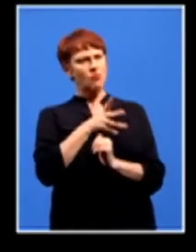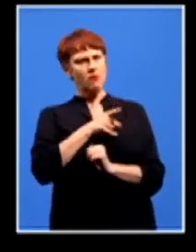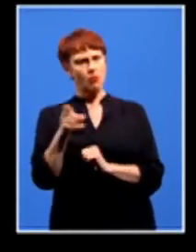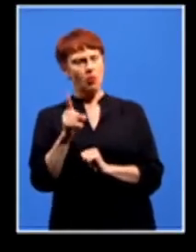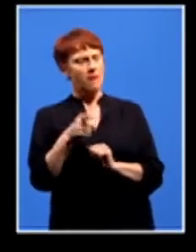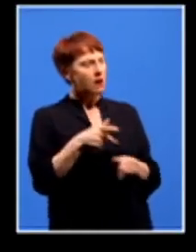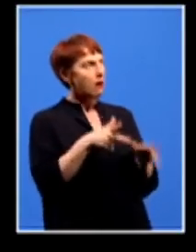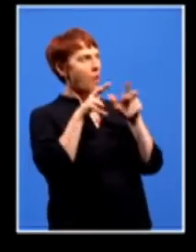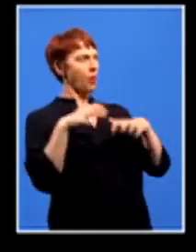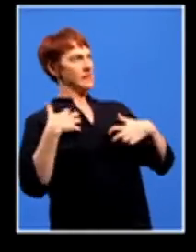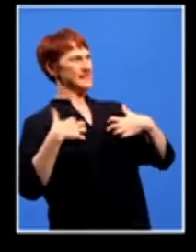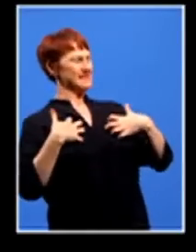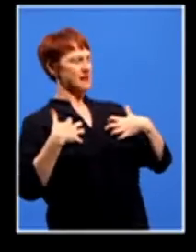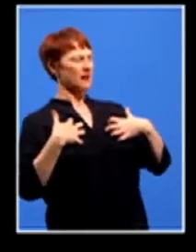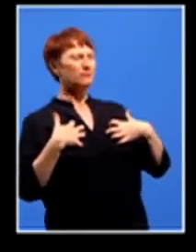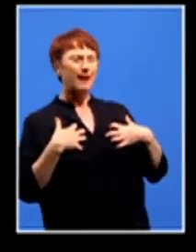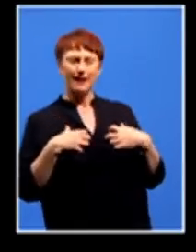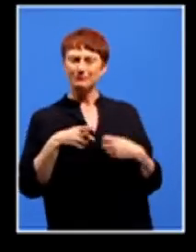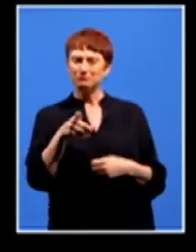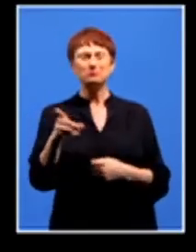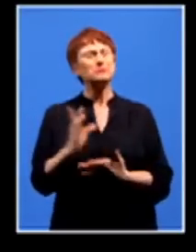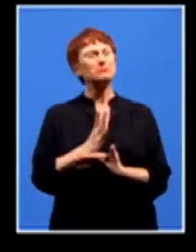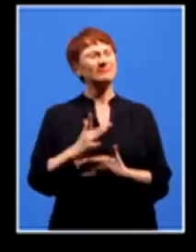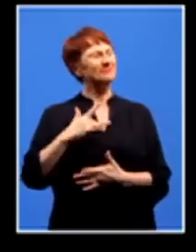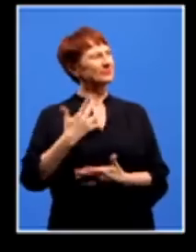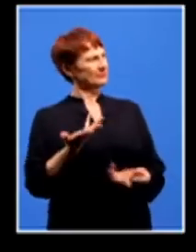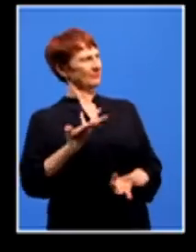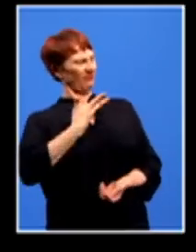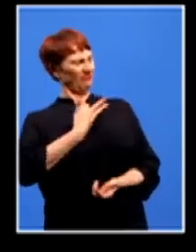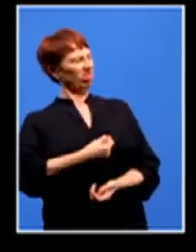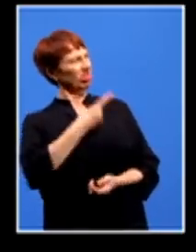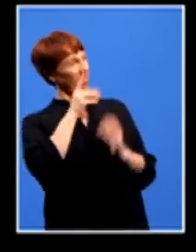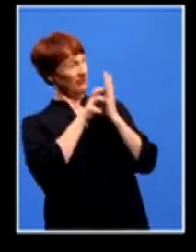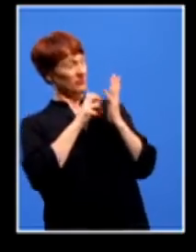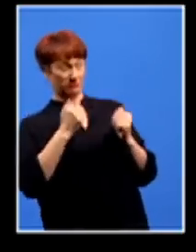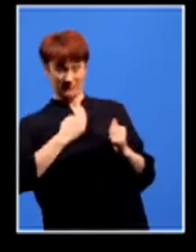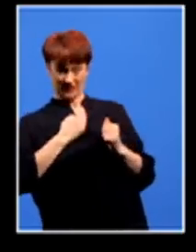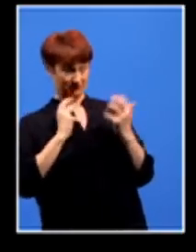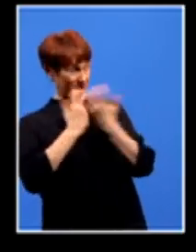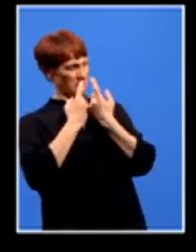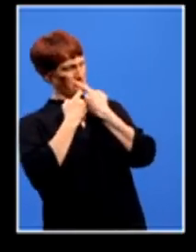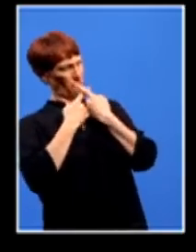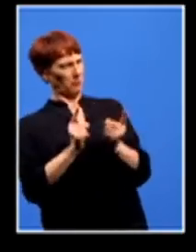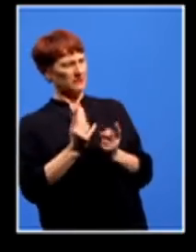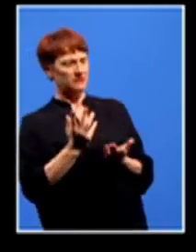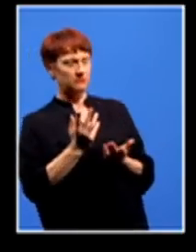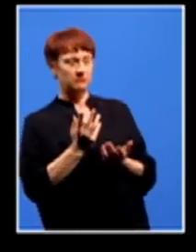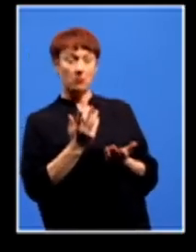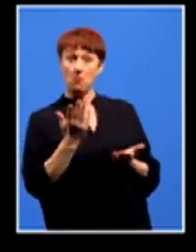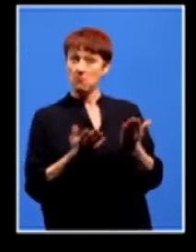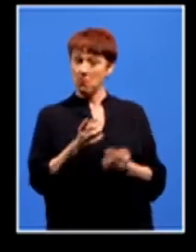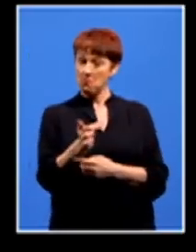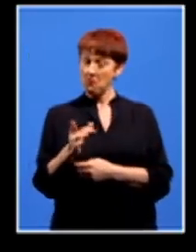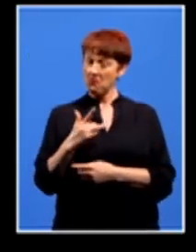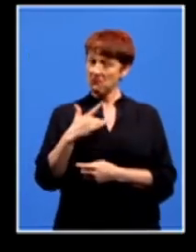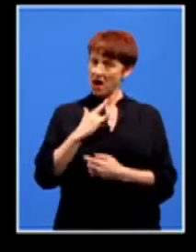a consumer when they just leave you out and don't see you? Or do you think adverts have become more inclusive?